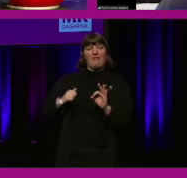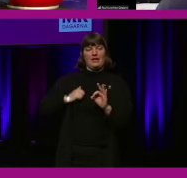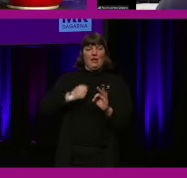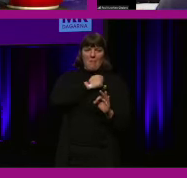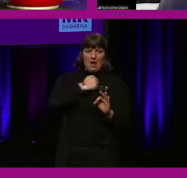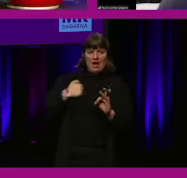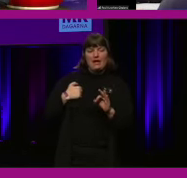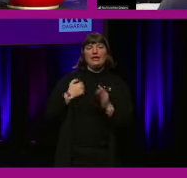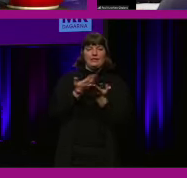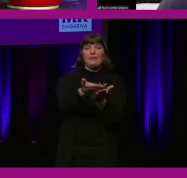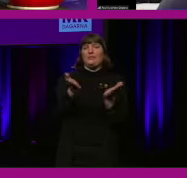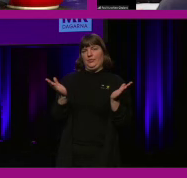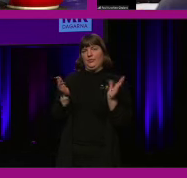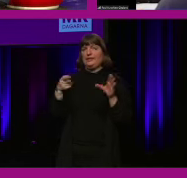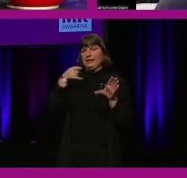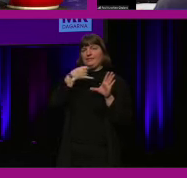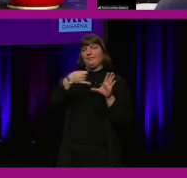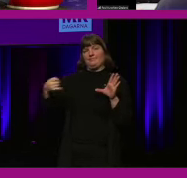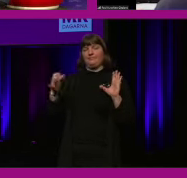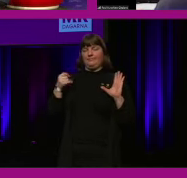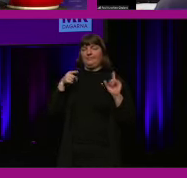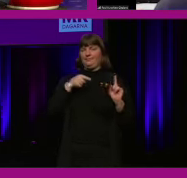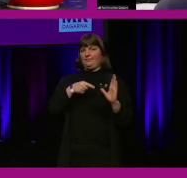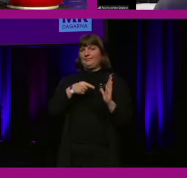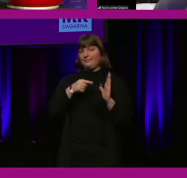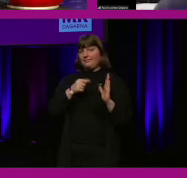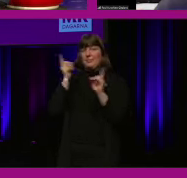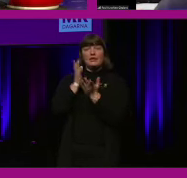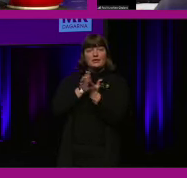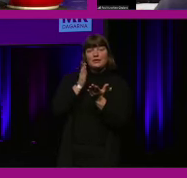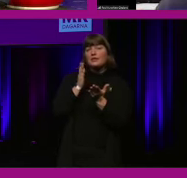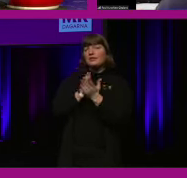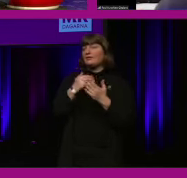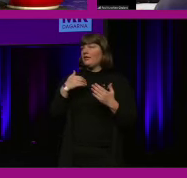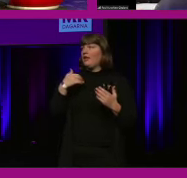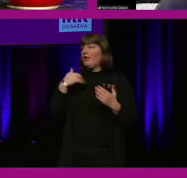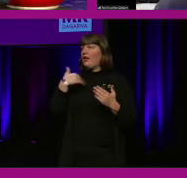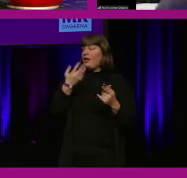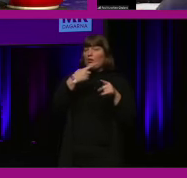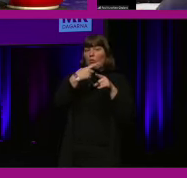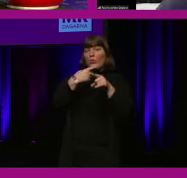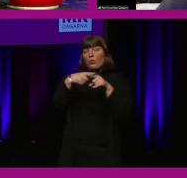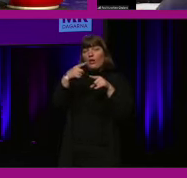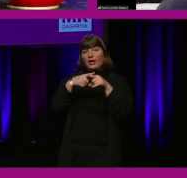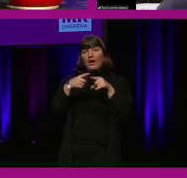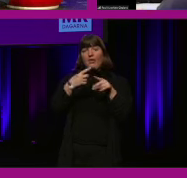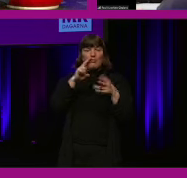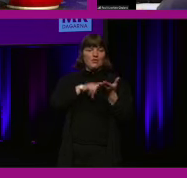about. They're about, human rights are sites of struggle.